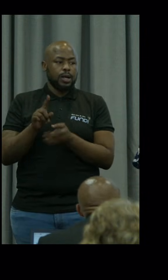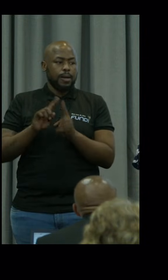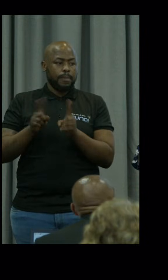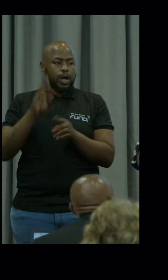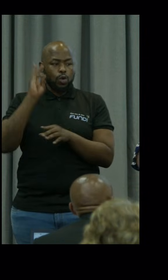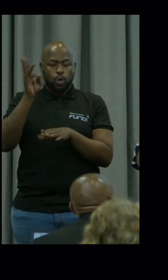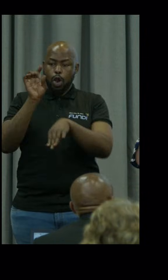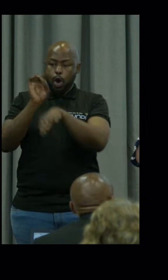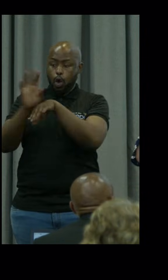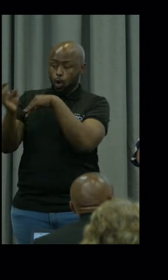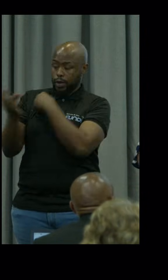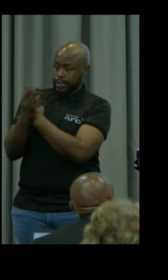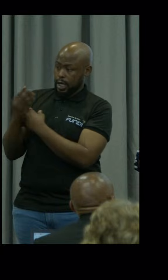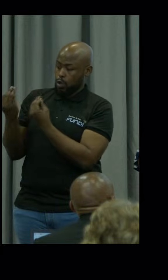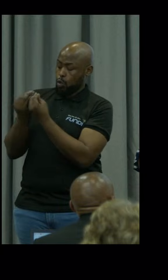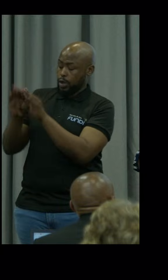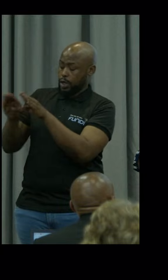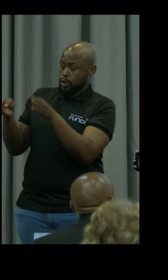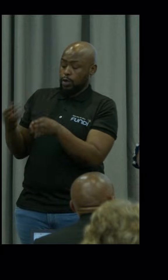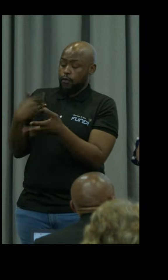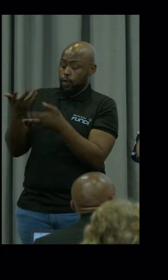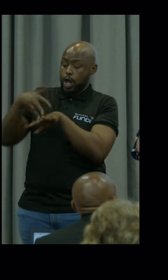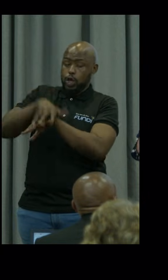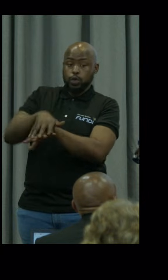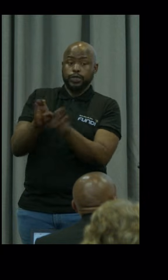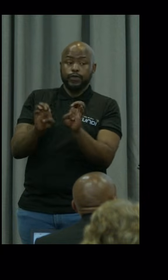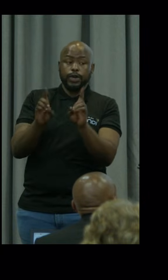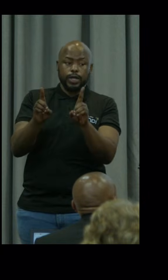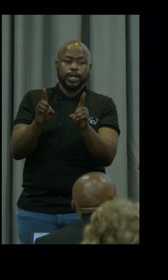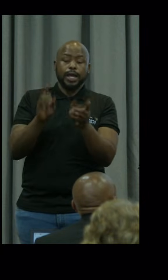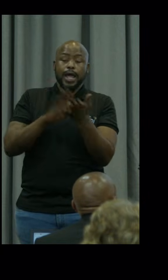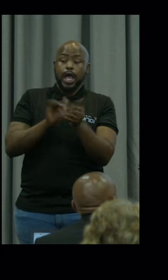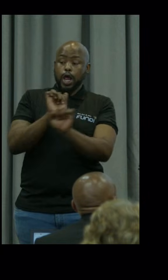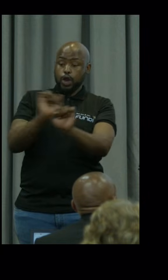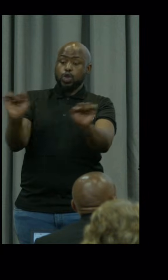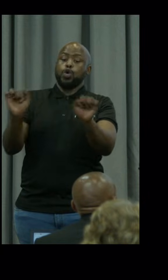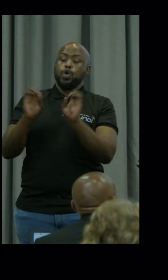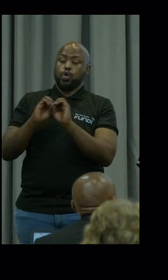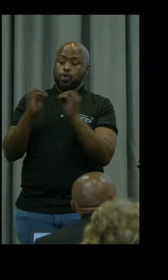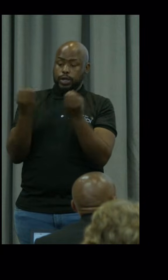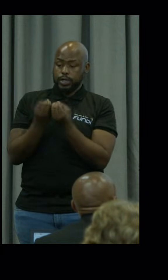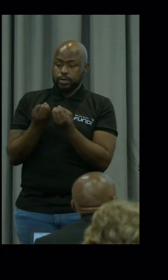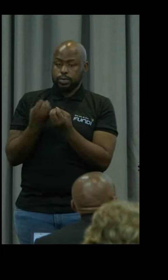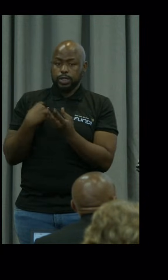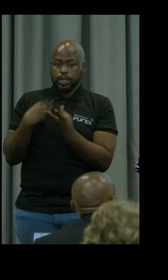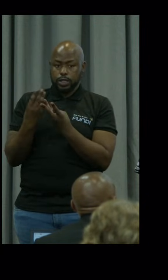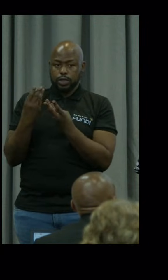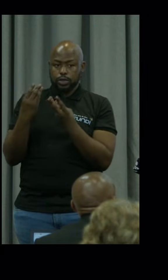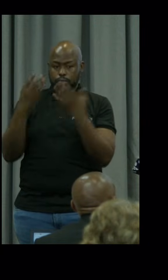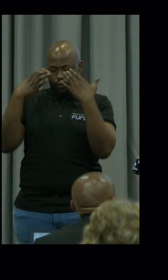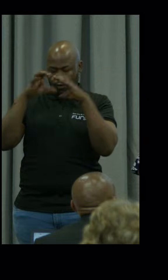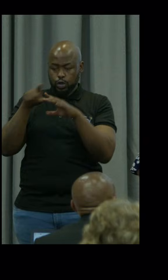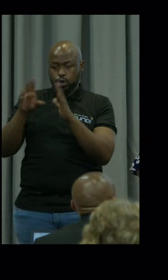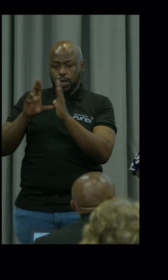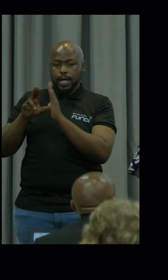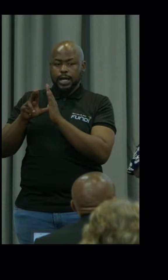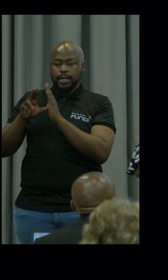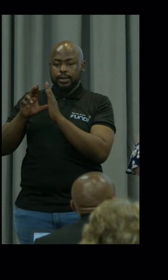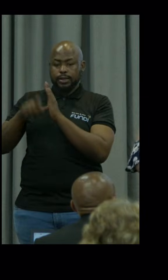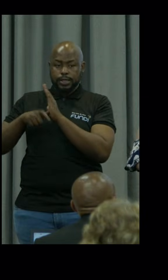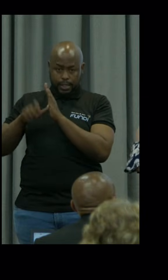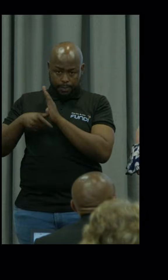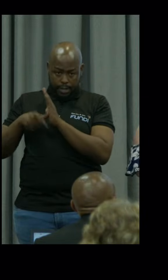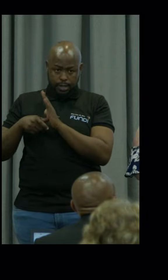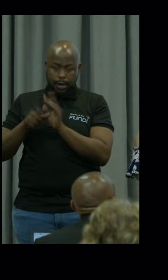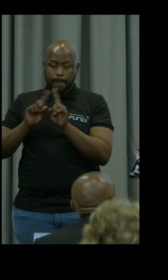consulting with the Directorate for Inclusive Education and your organization, sir, that deal with disabilities. But